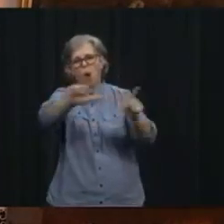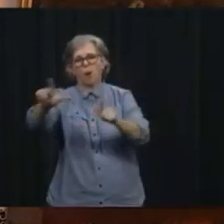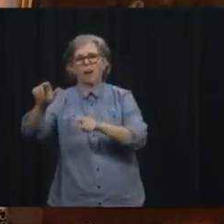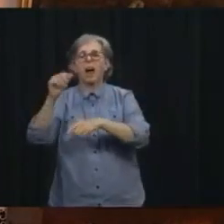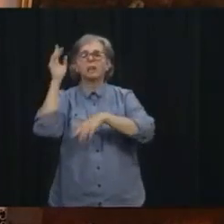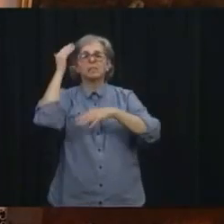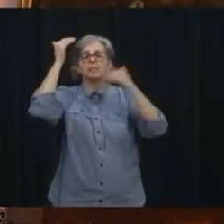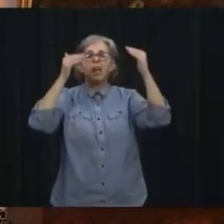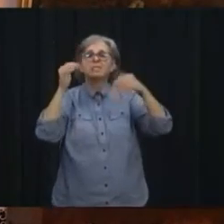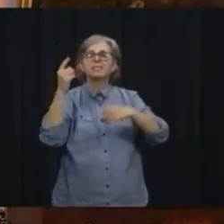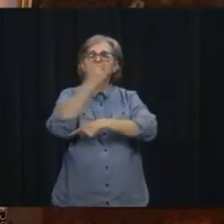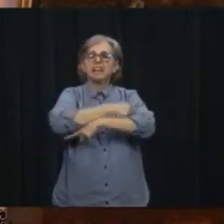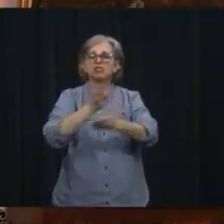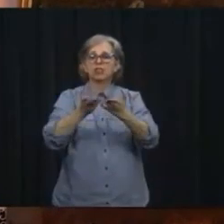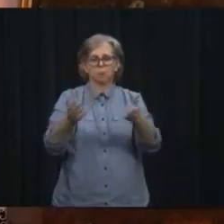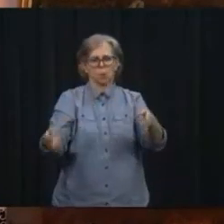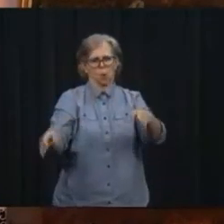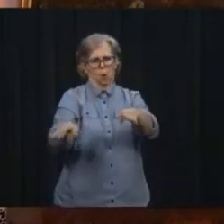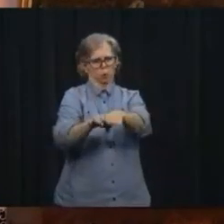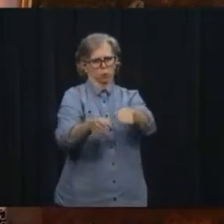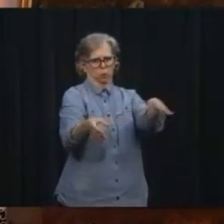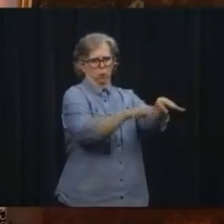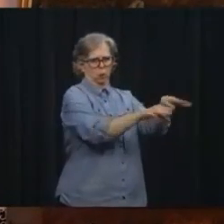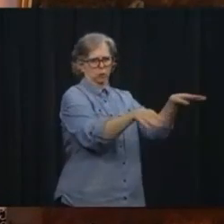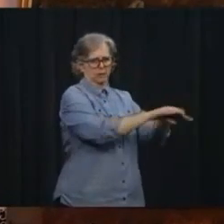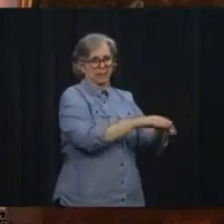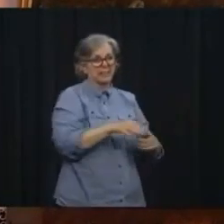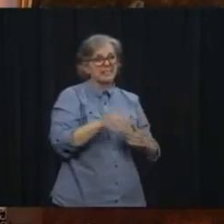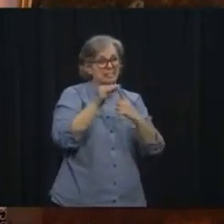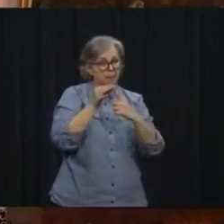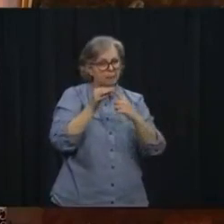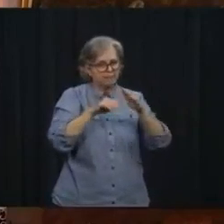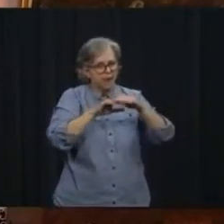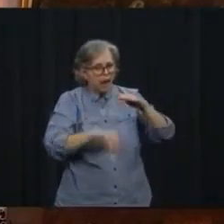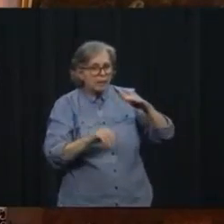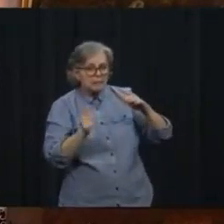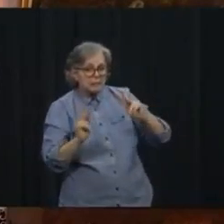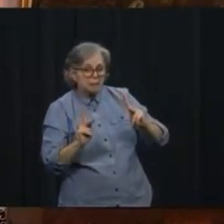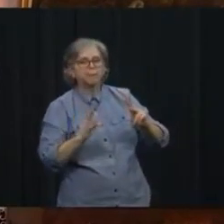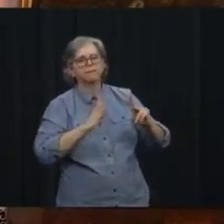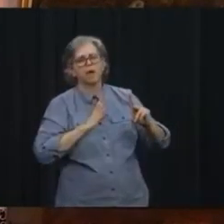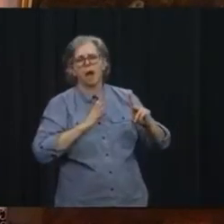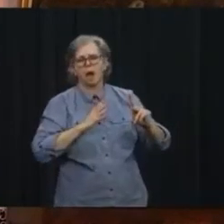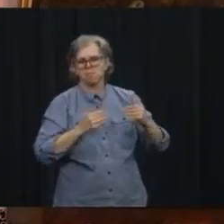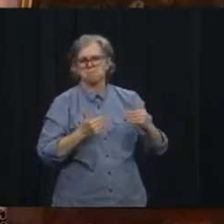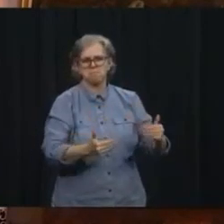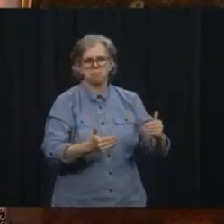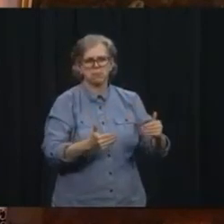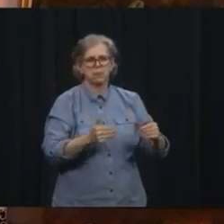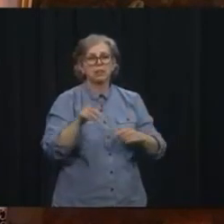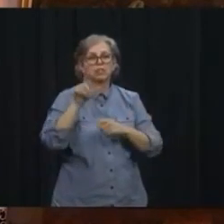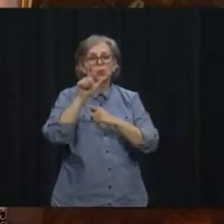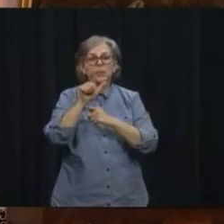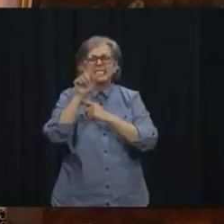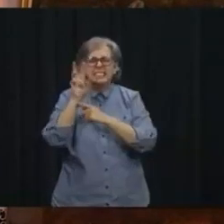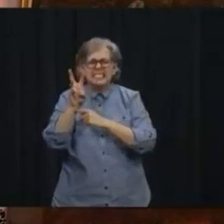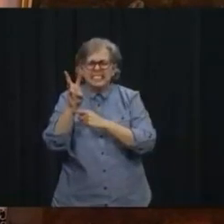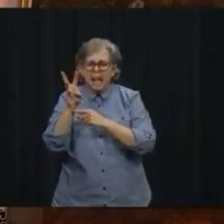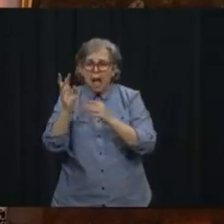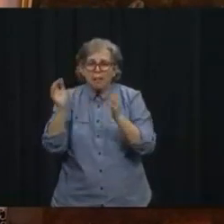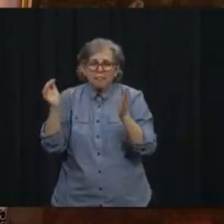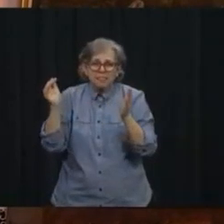congregate in large numbers. That is not good. That is a danger to them. We face, though,